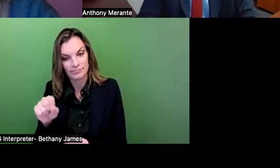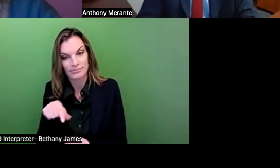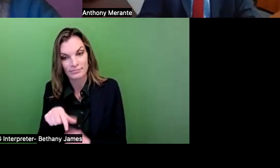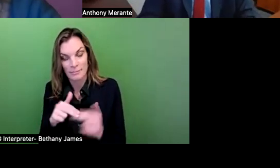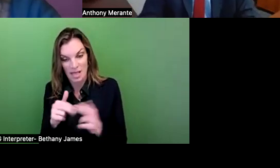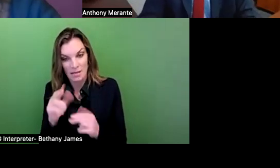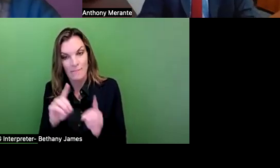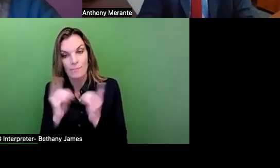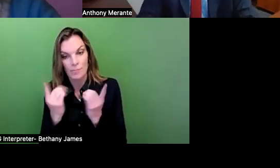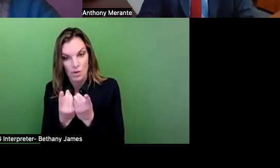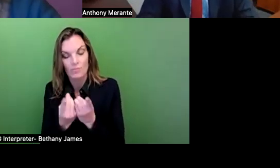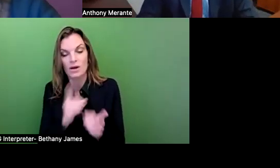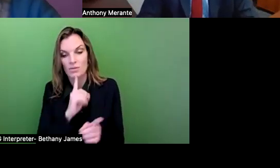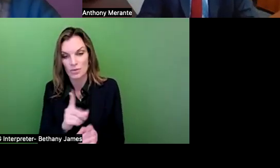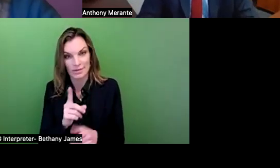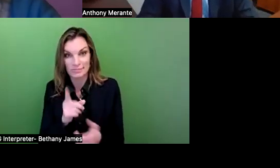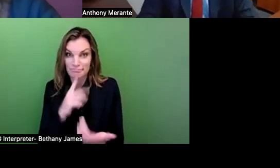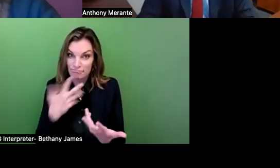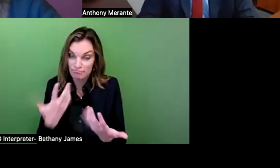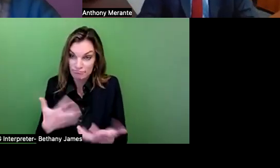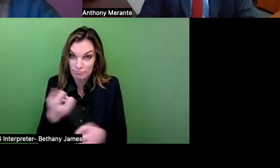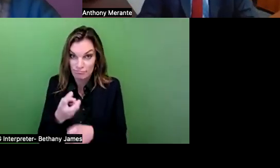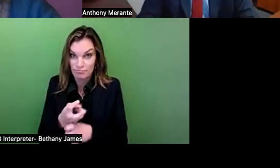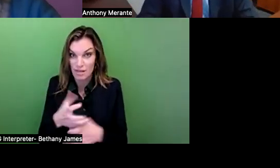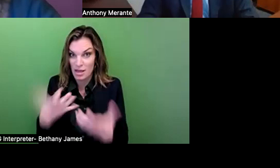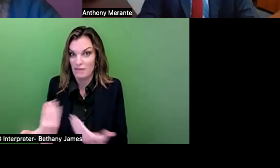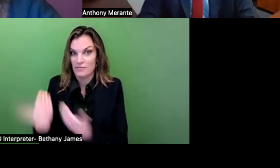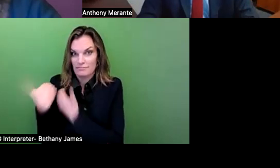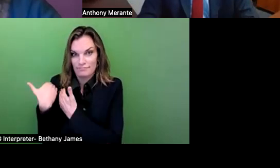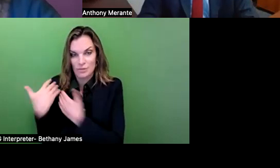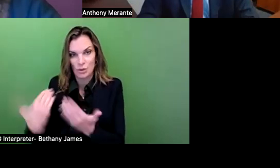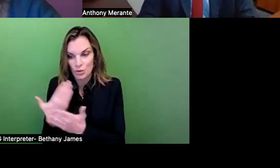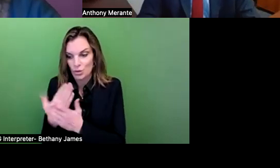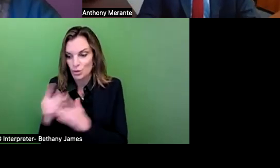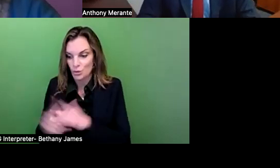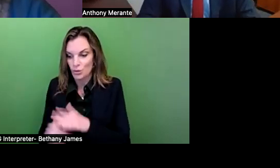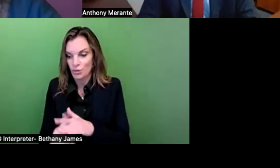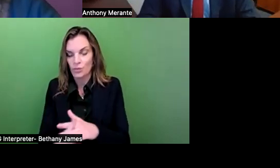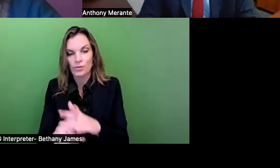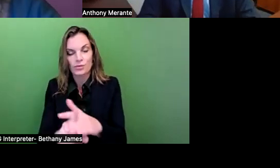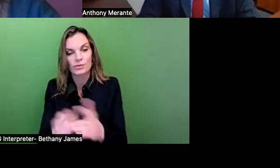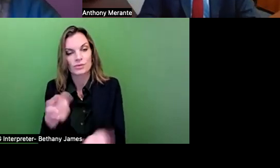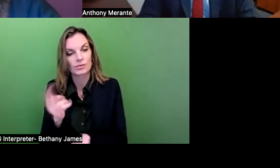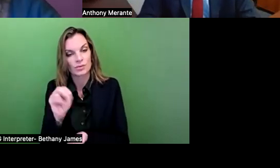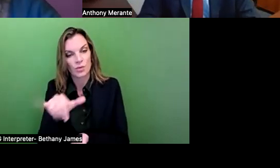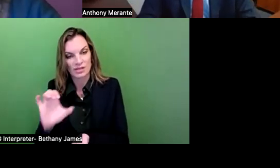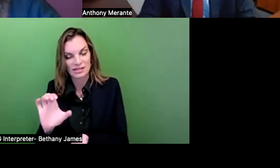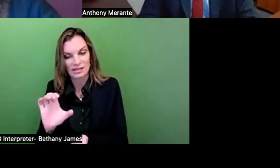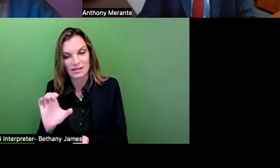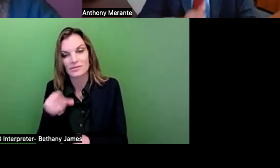departments had a rough time with this, with all this added development. And there's things we could do. In New York City, they have what they